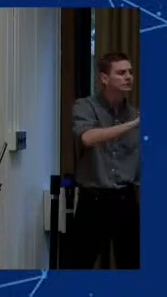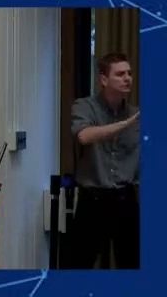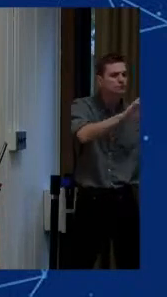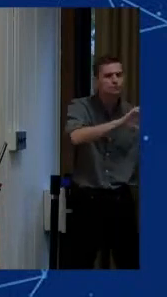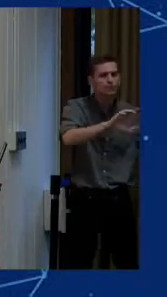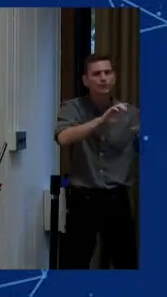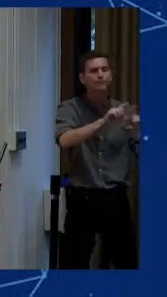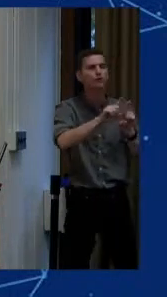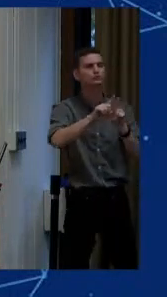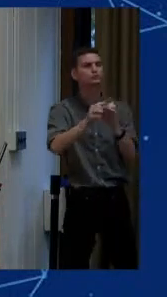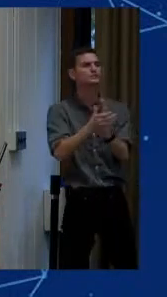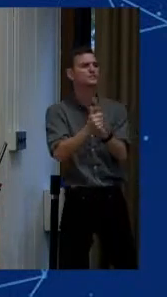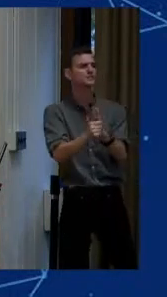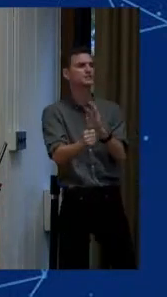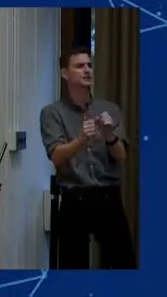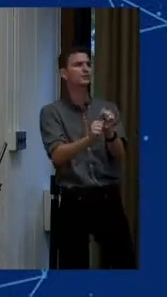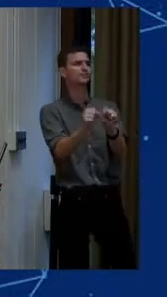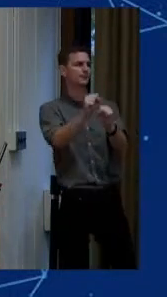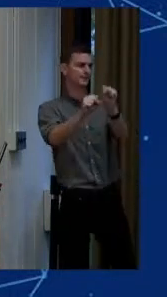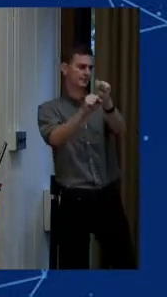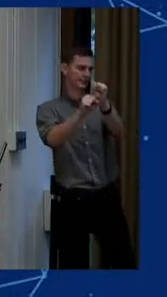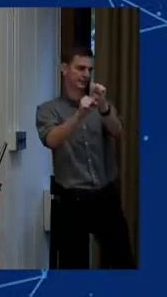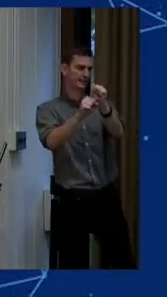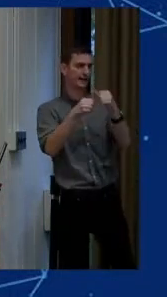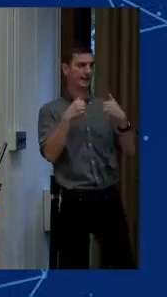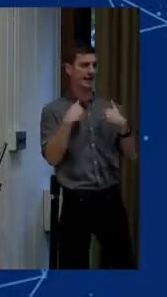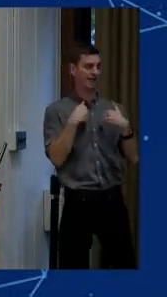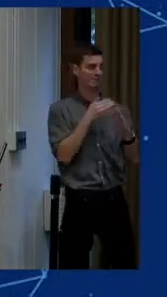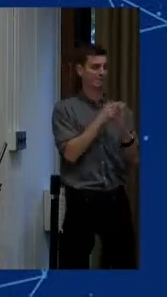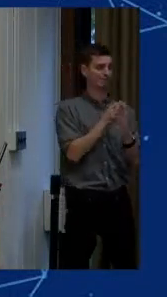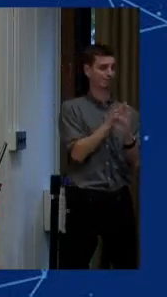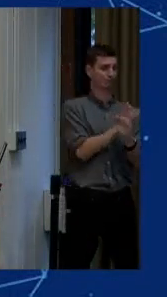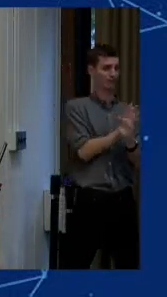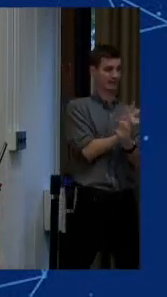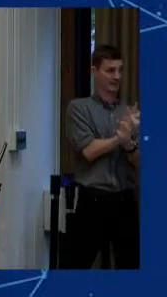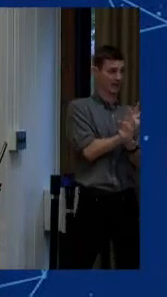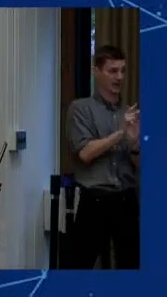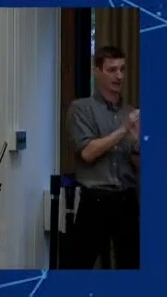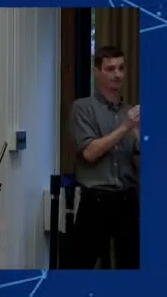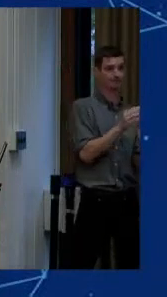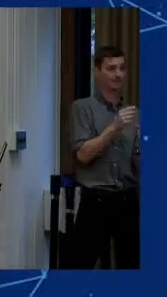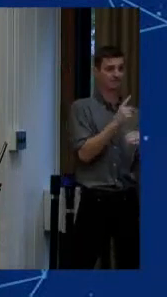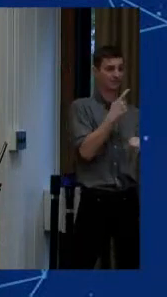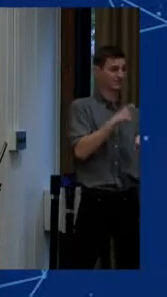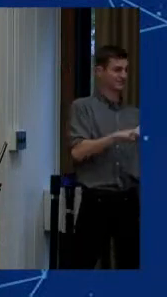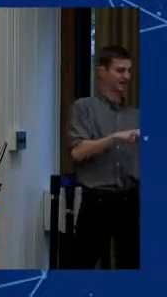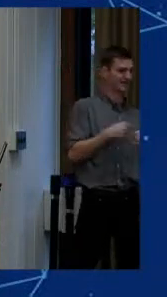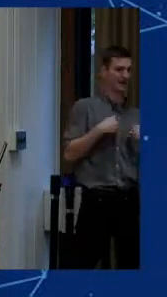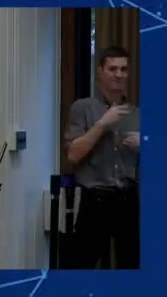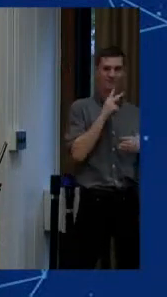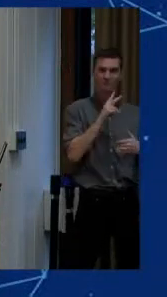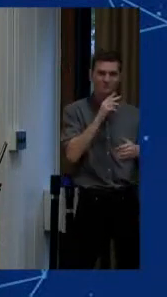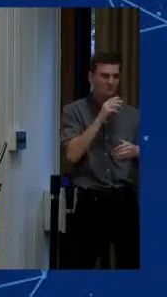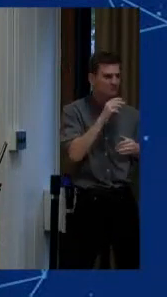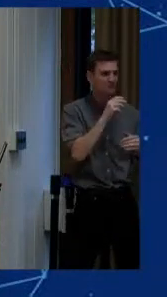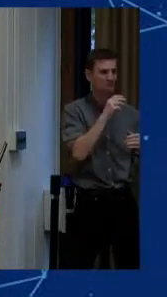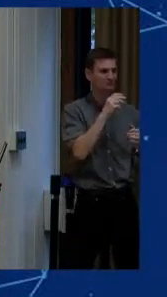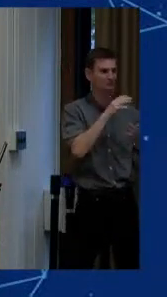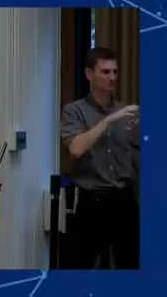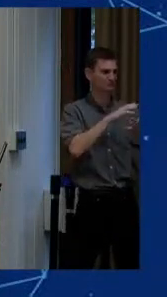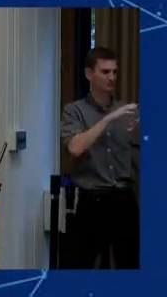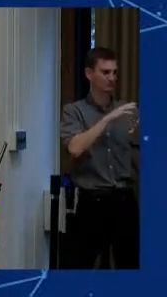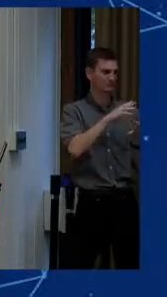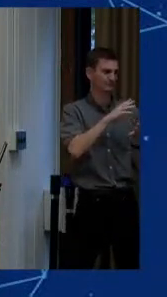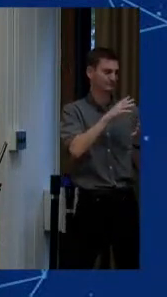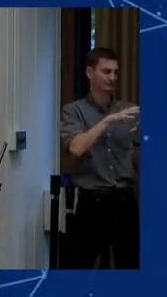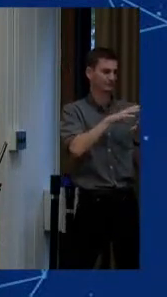right? I got pre-K this year for the first time. There's three-year-olds in my class. They don't know what they're going to do